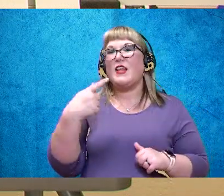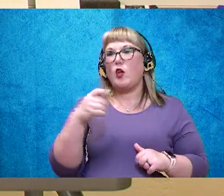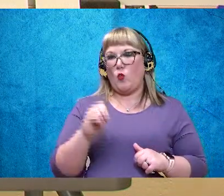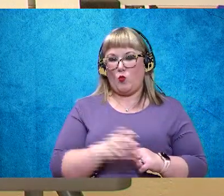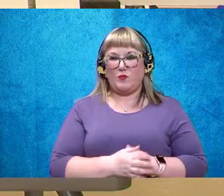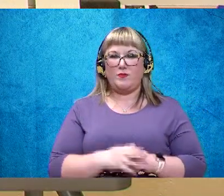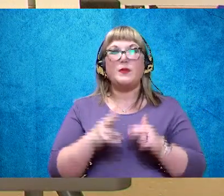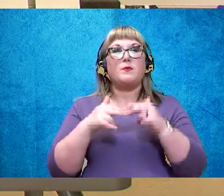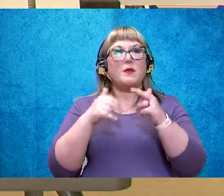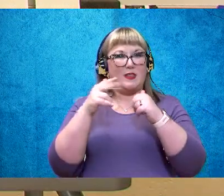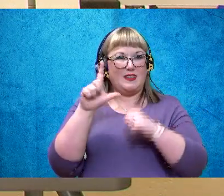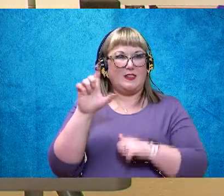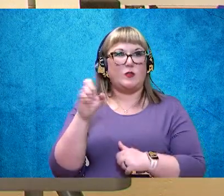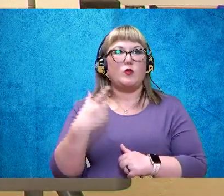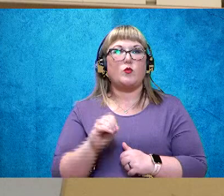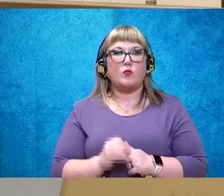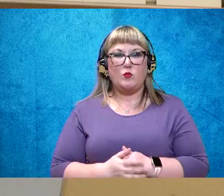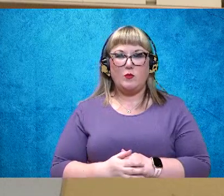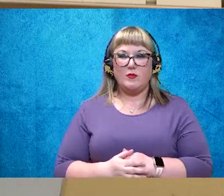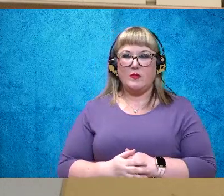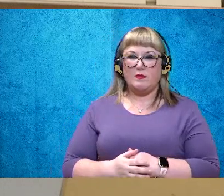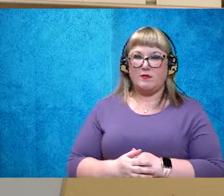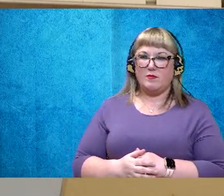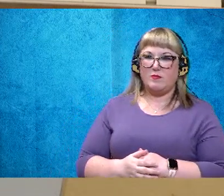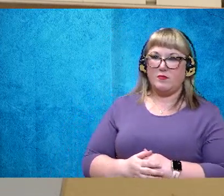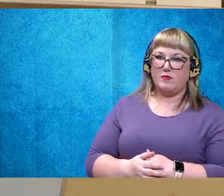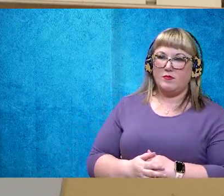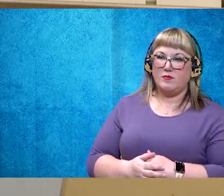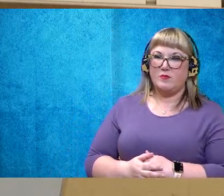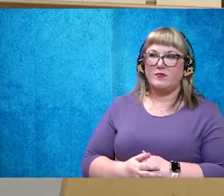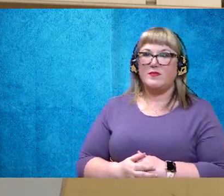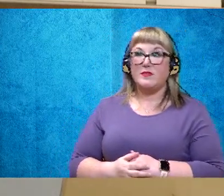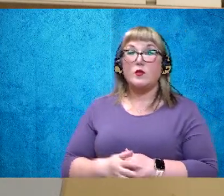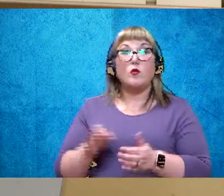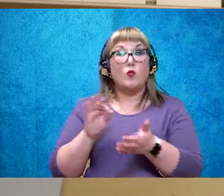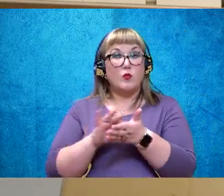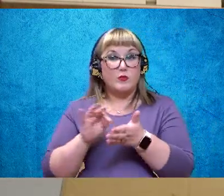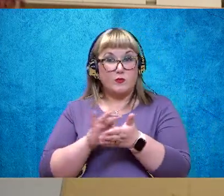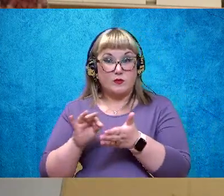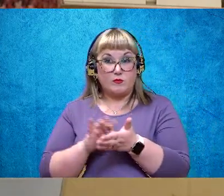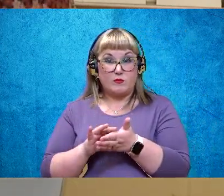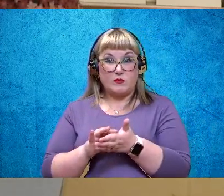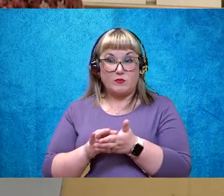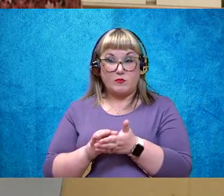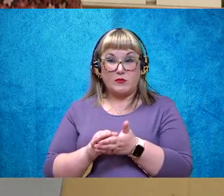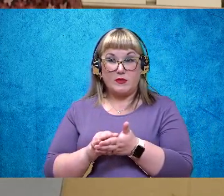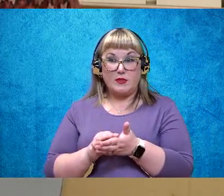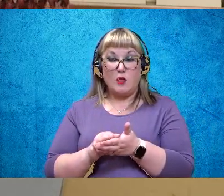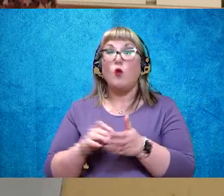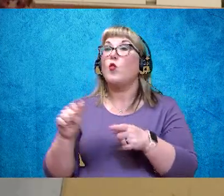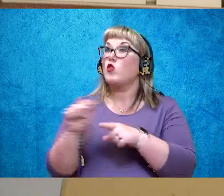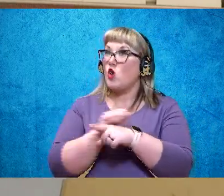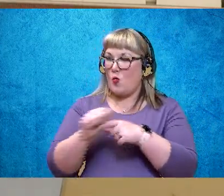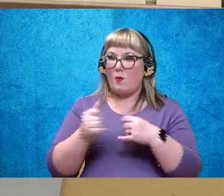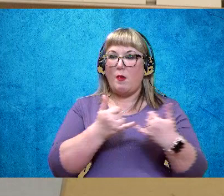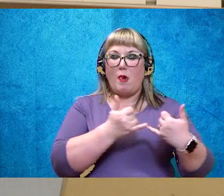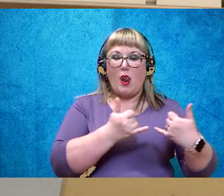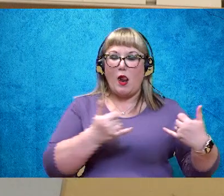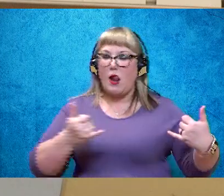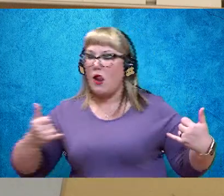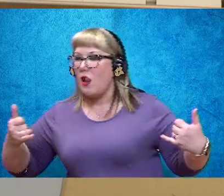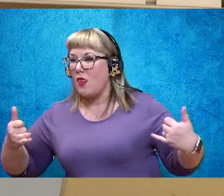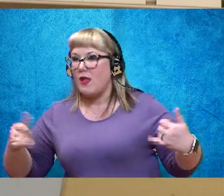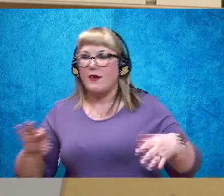now? We love Legos. Okay, let's count some Legos. And with counting Legos, we are going to practice lining up